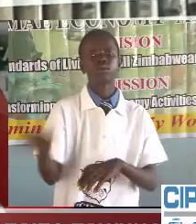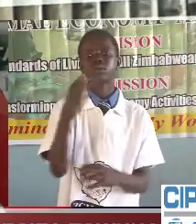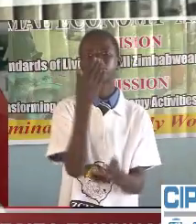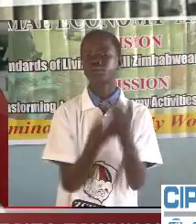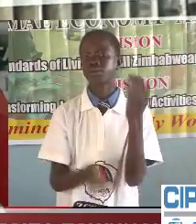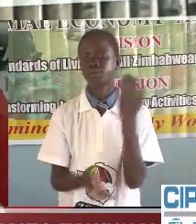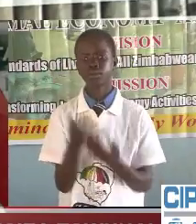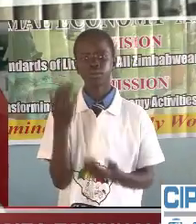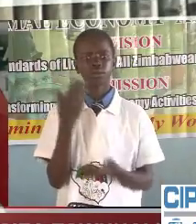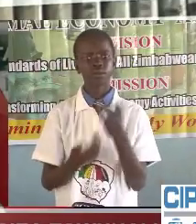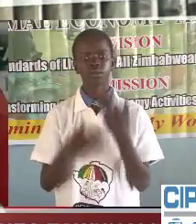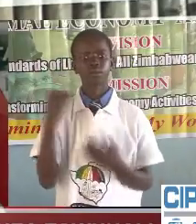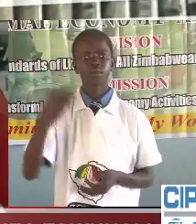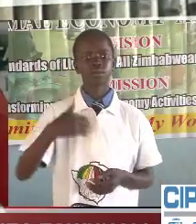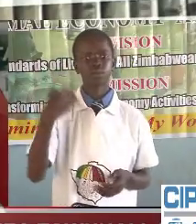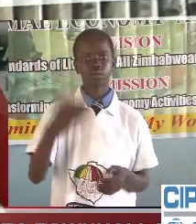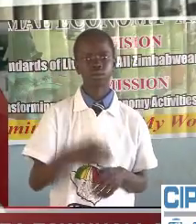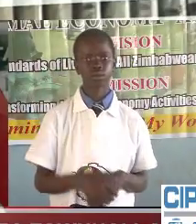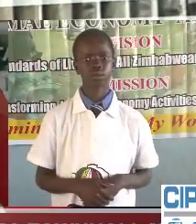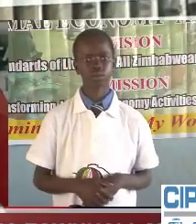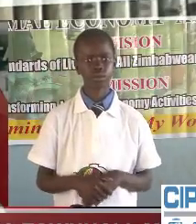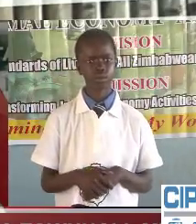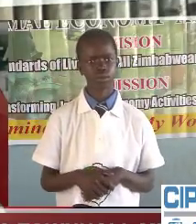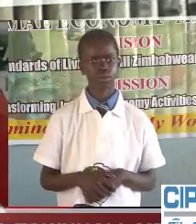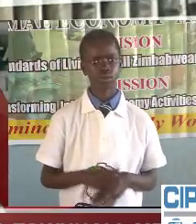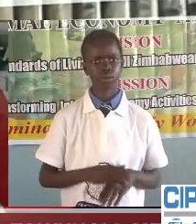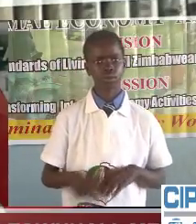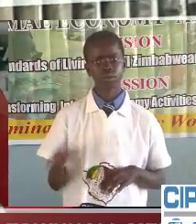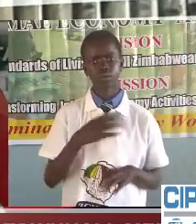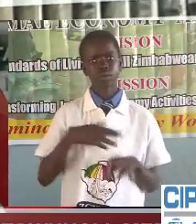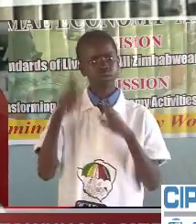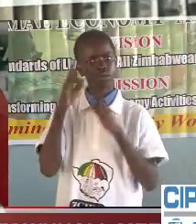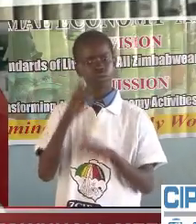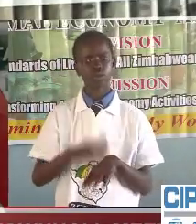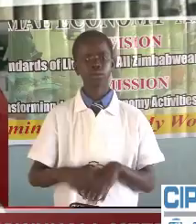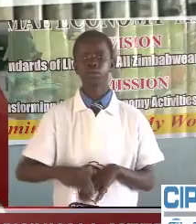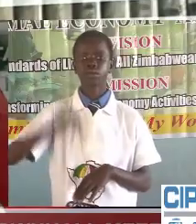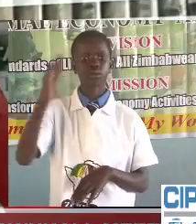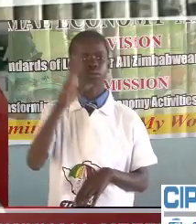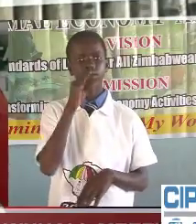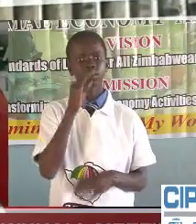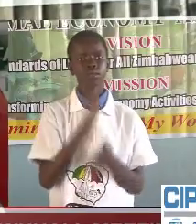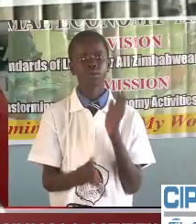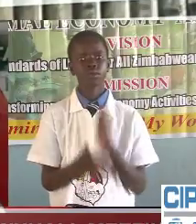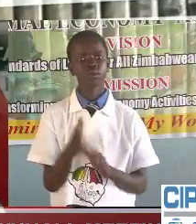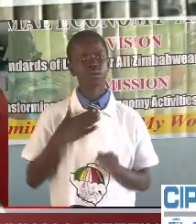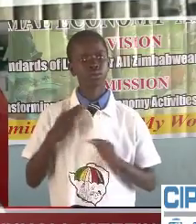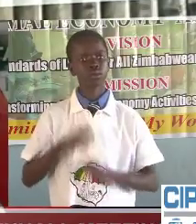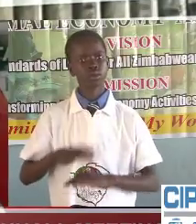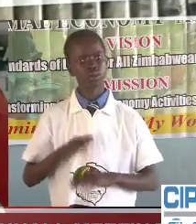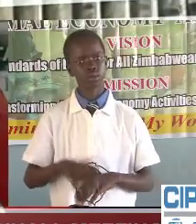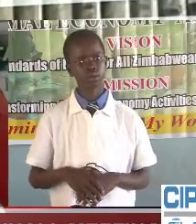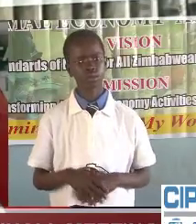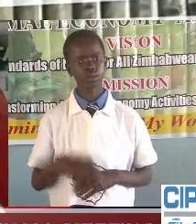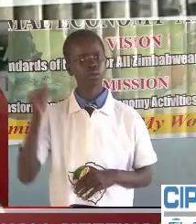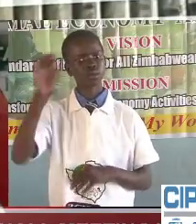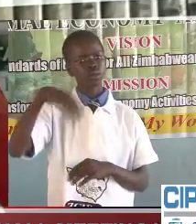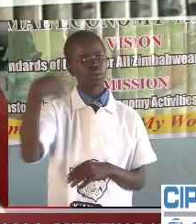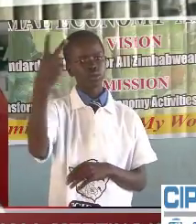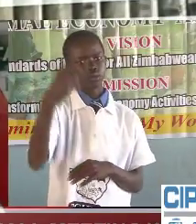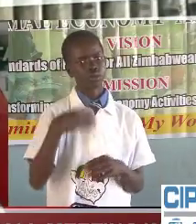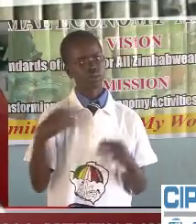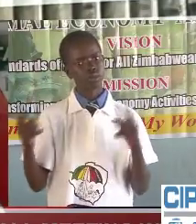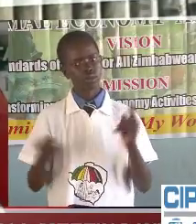tigotambura. So this is what I wanted to highlight at this meeting. And